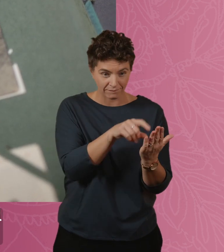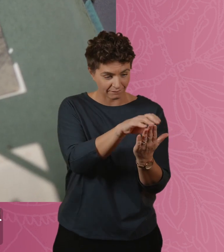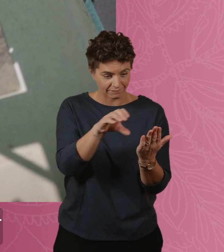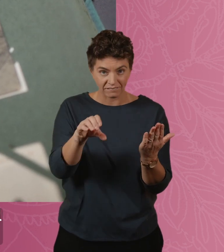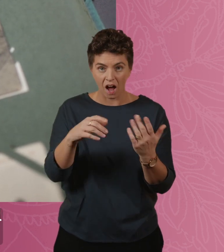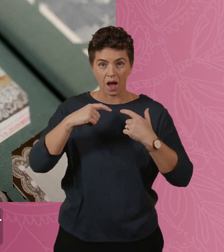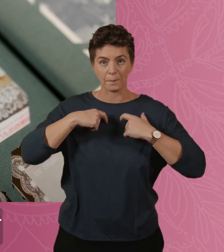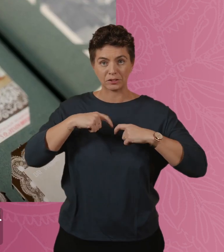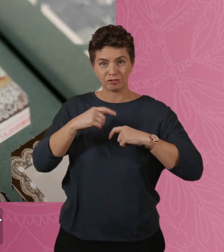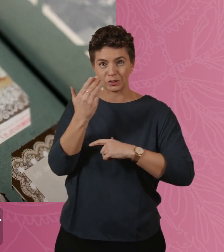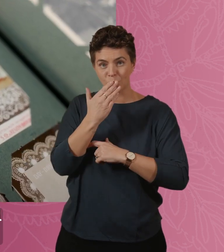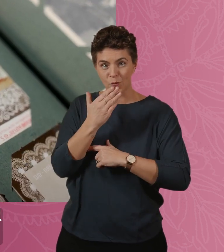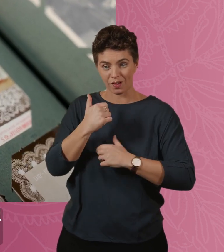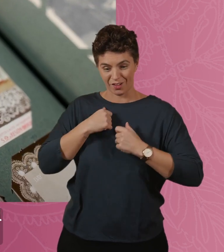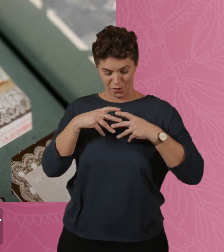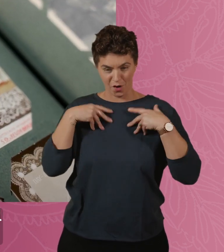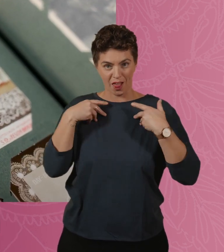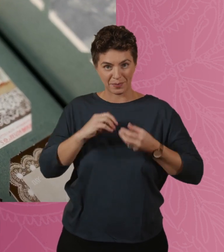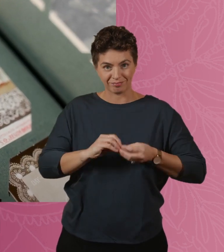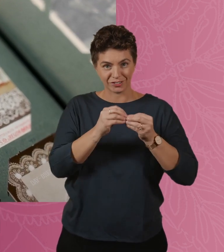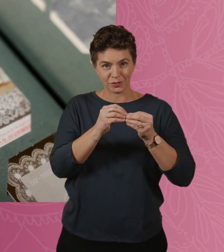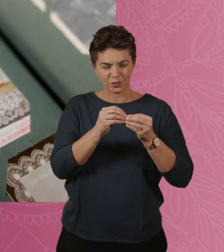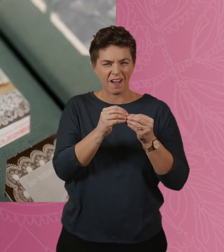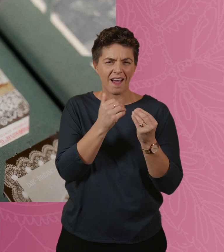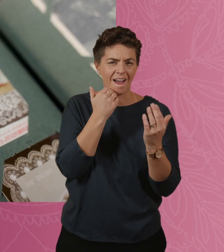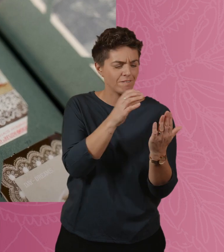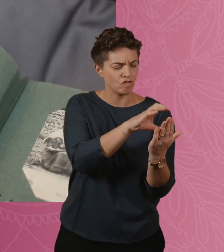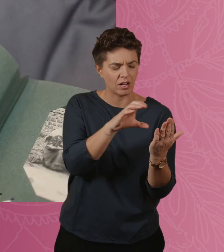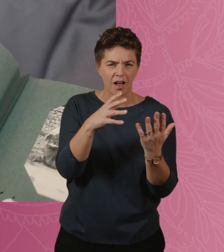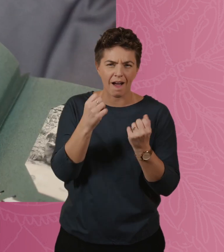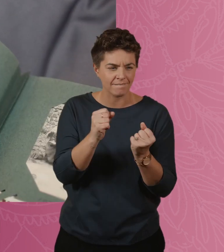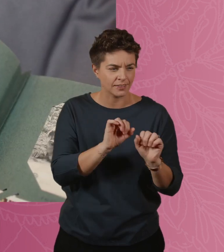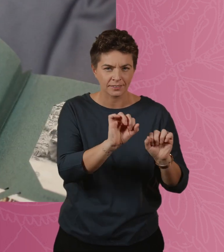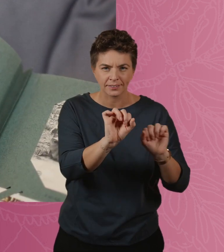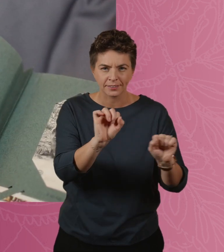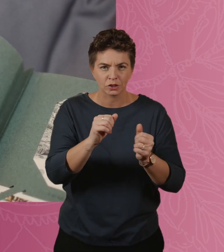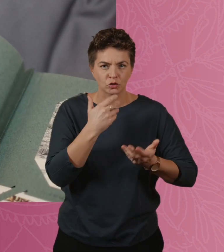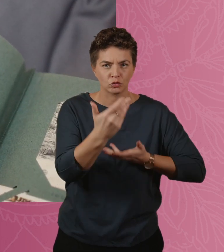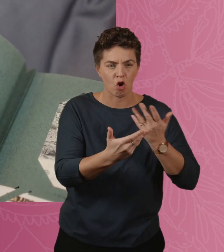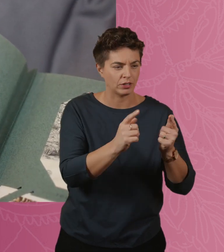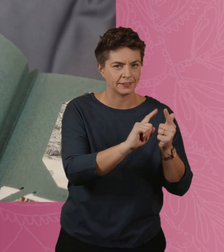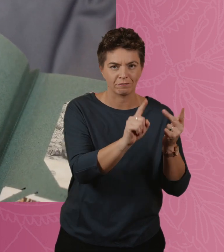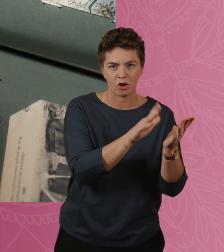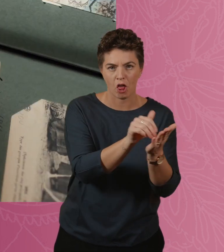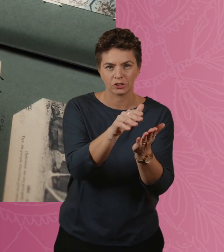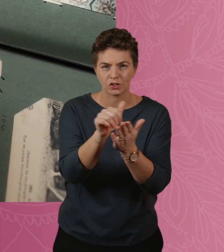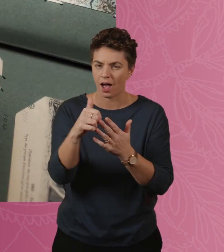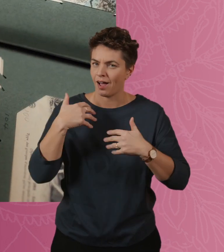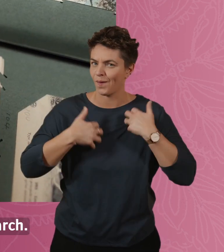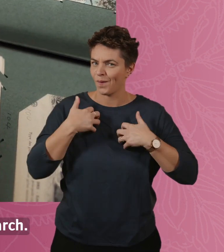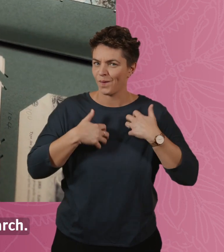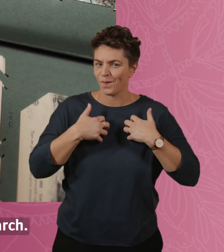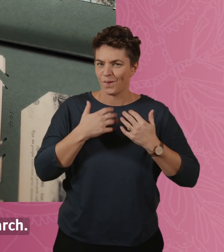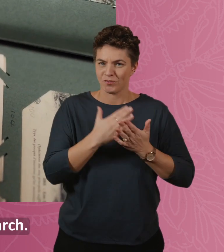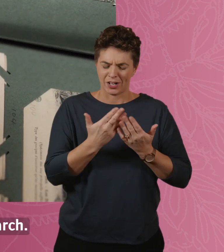type of missionary school where our collar was made. Every card has a story to tell from a different cultural perspective, and together